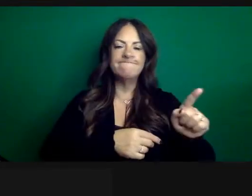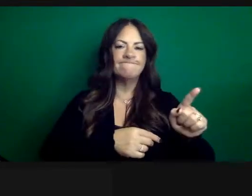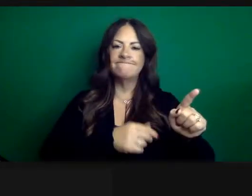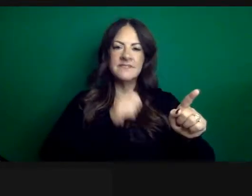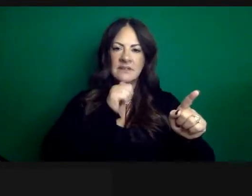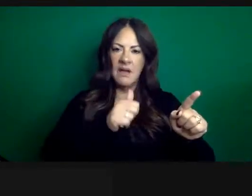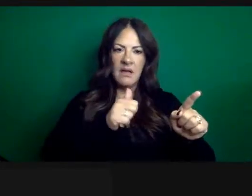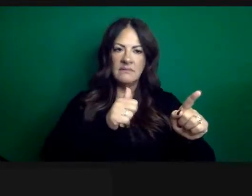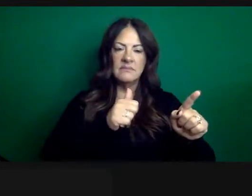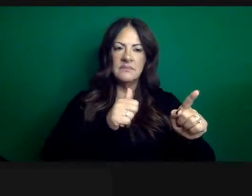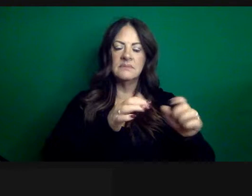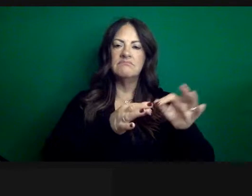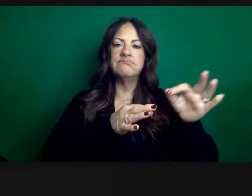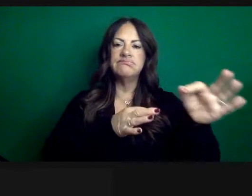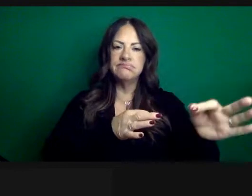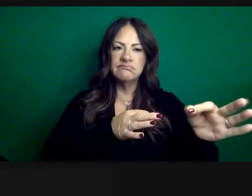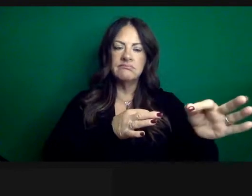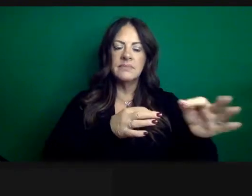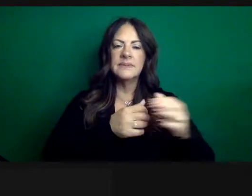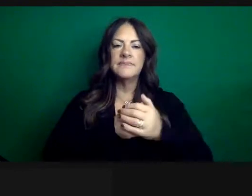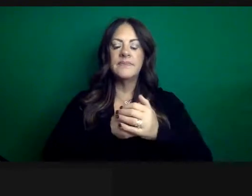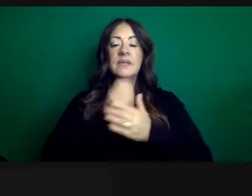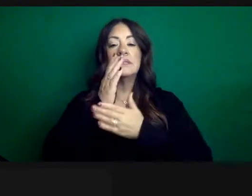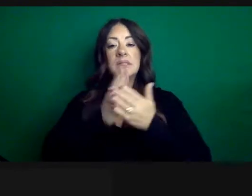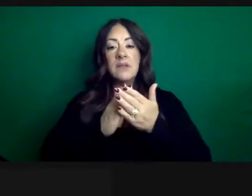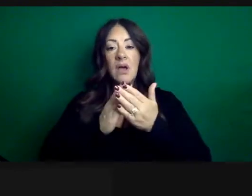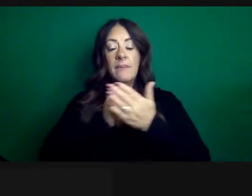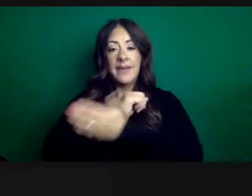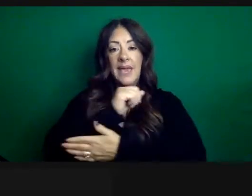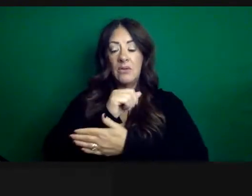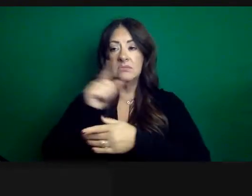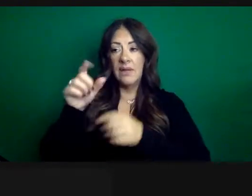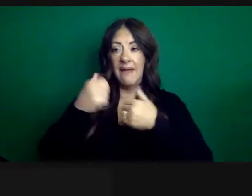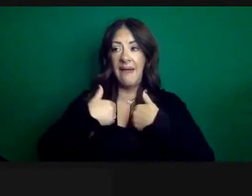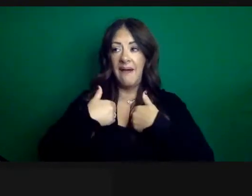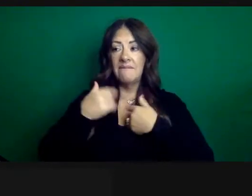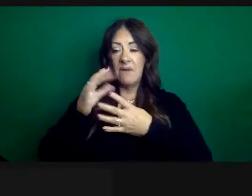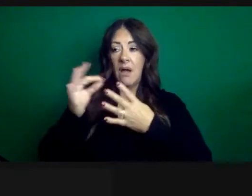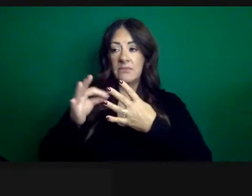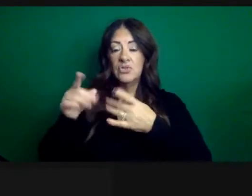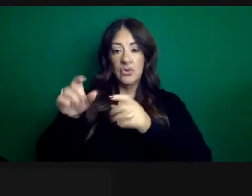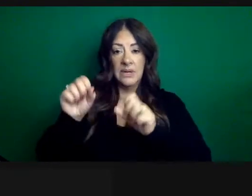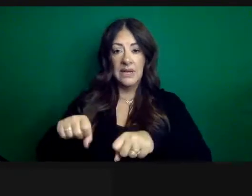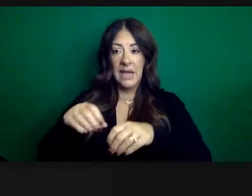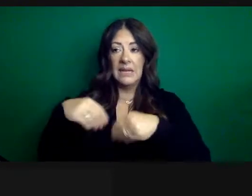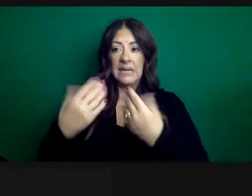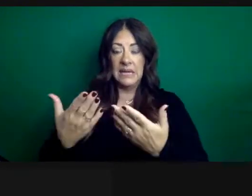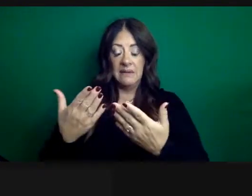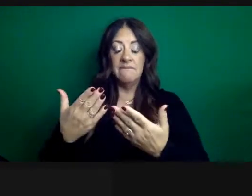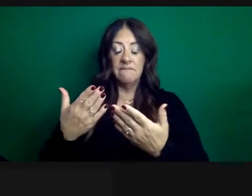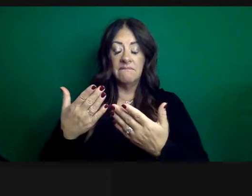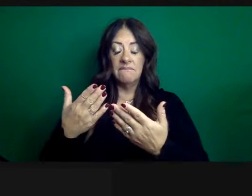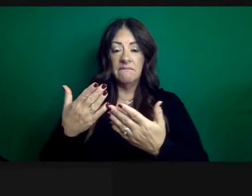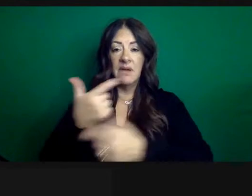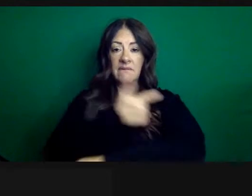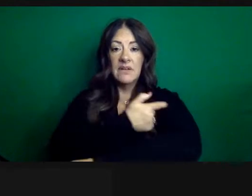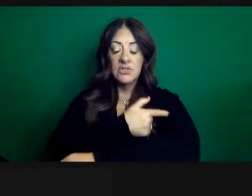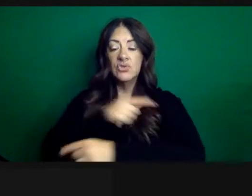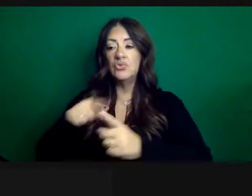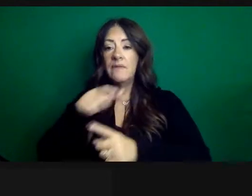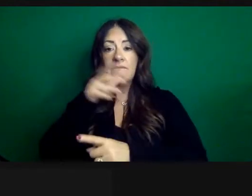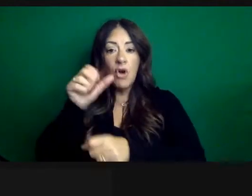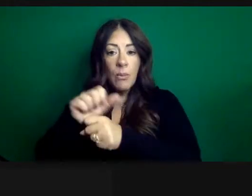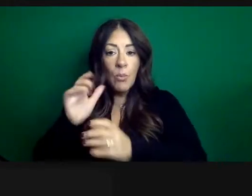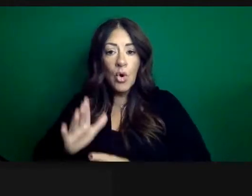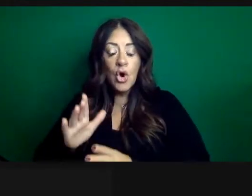that there is counties have the option to begin vaccinating individuals in the food and ag industry, our farm workers,